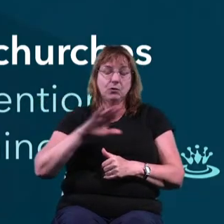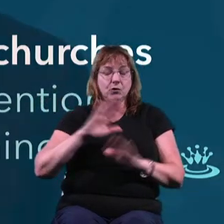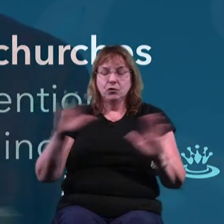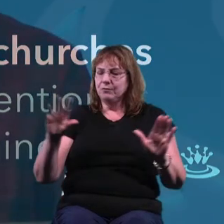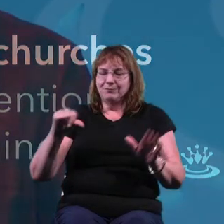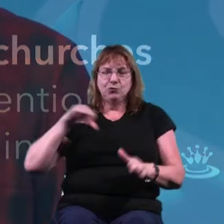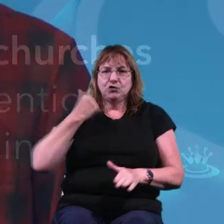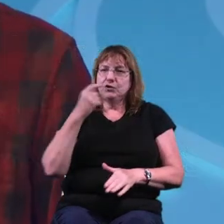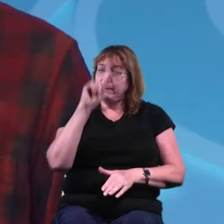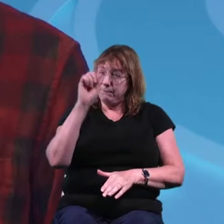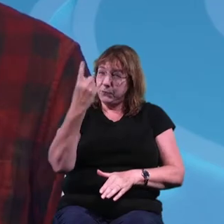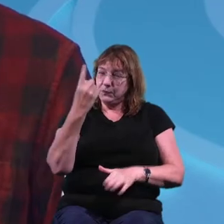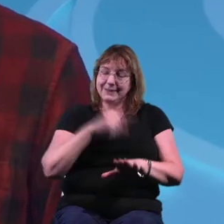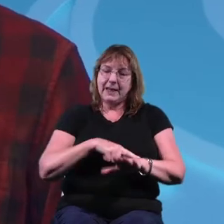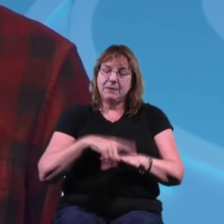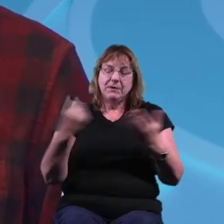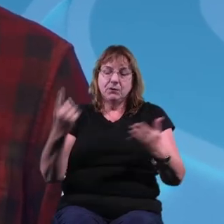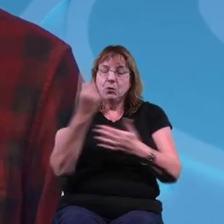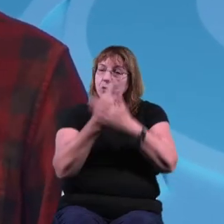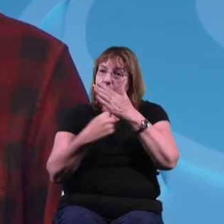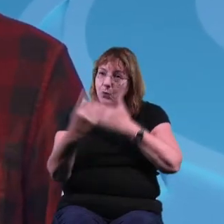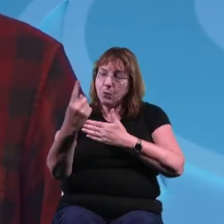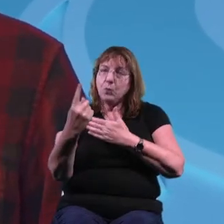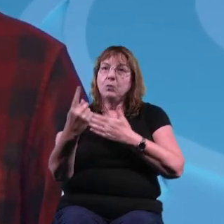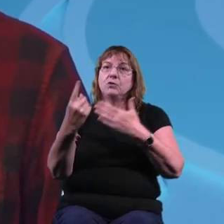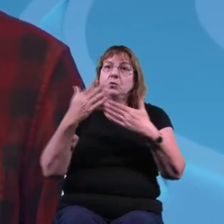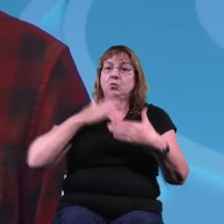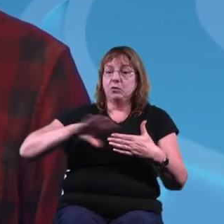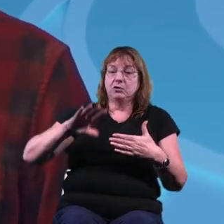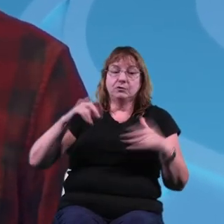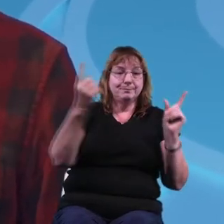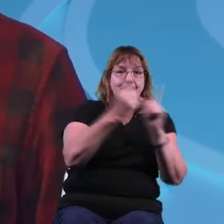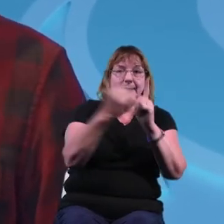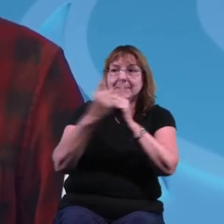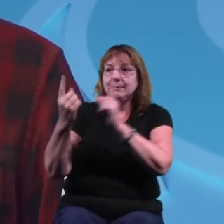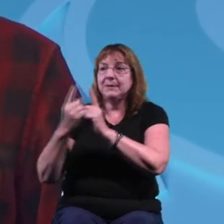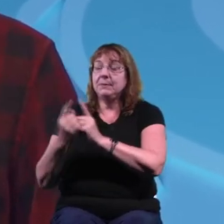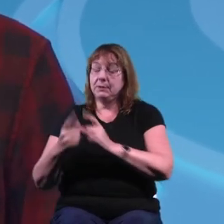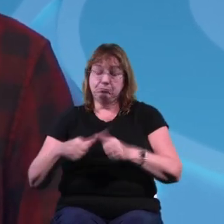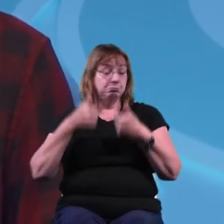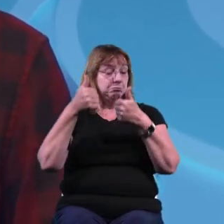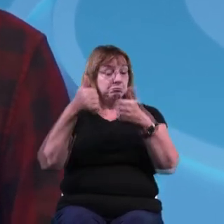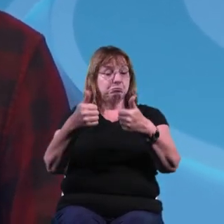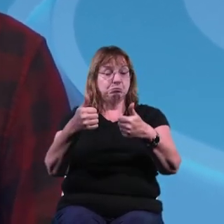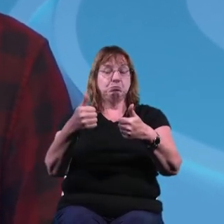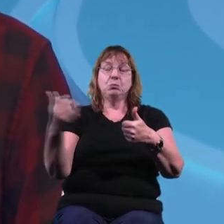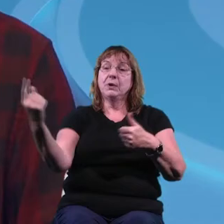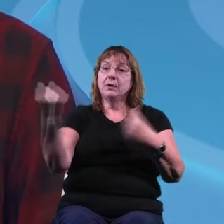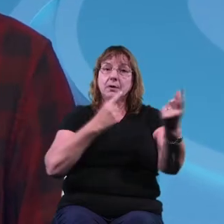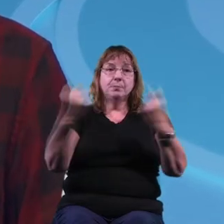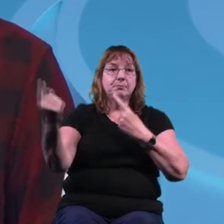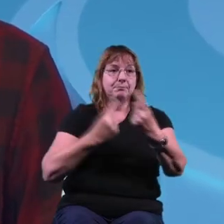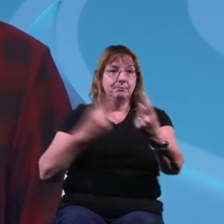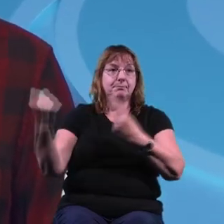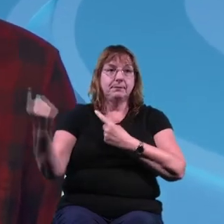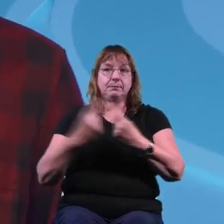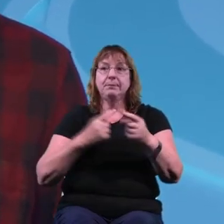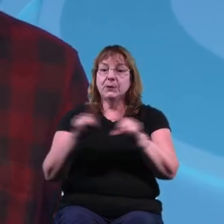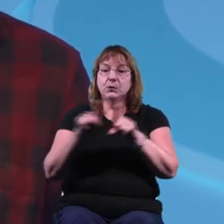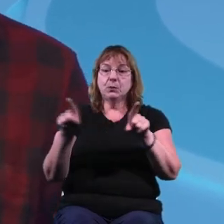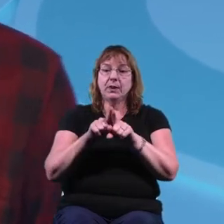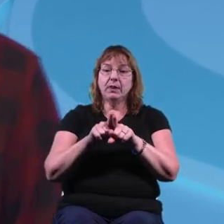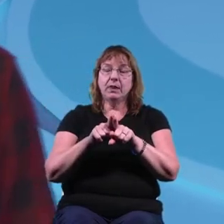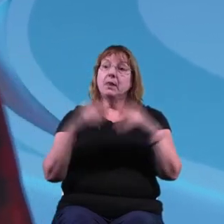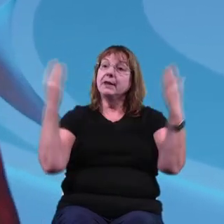time, perhaps if you're here on your own as well and you'd like to meet some people, that would be great for you to attend as well. Tomorrow